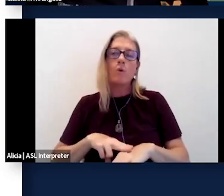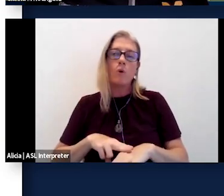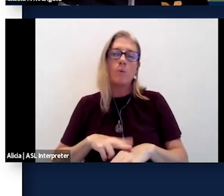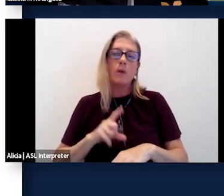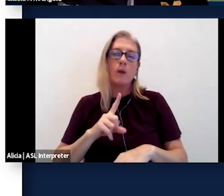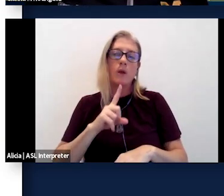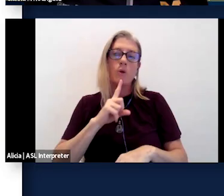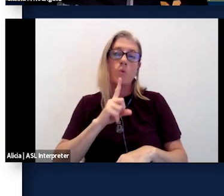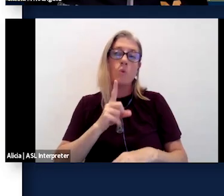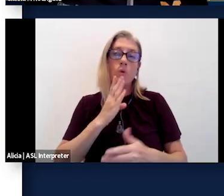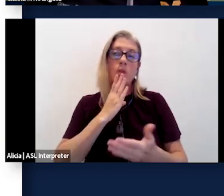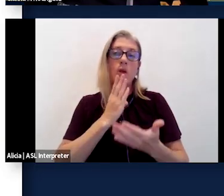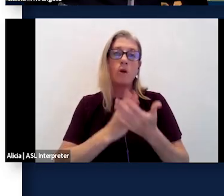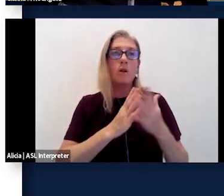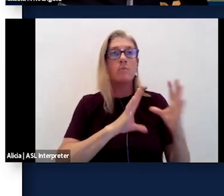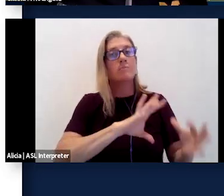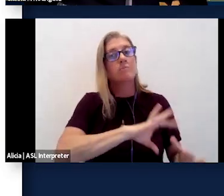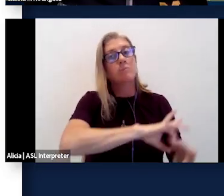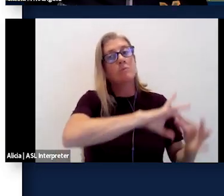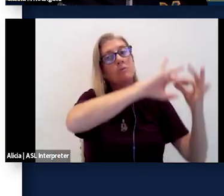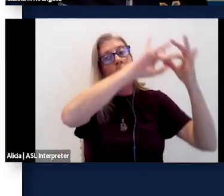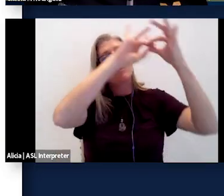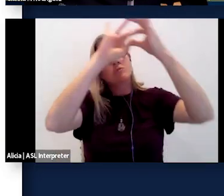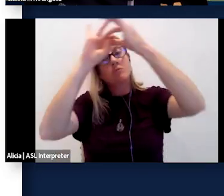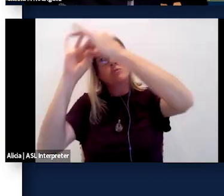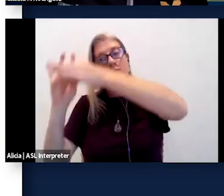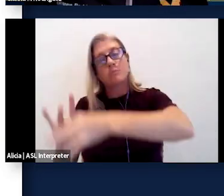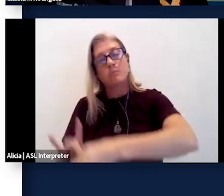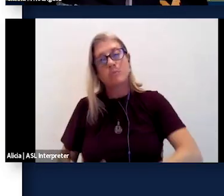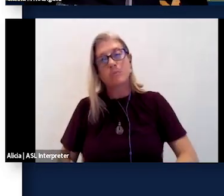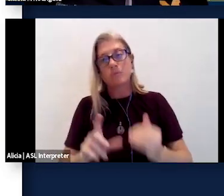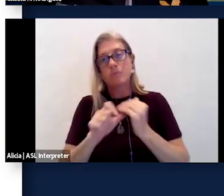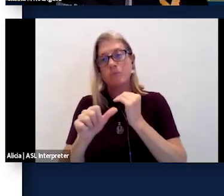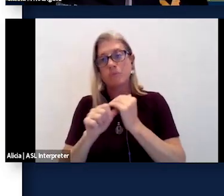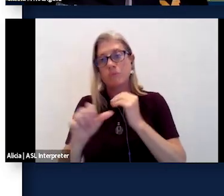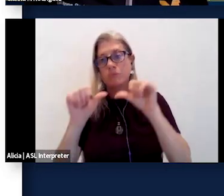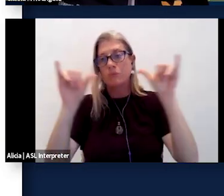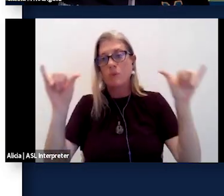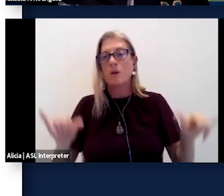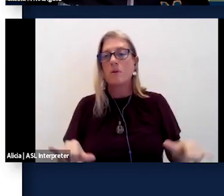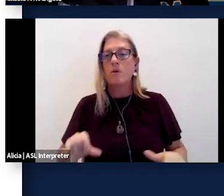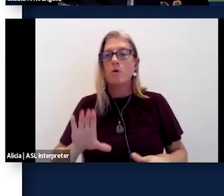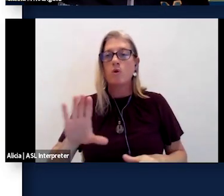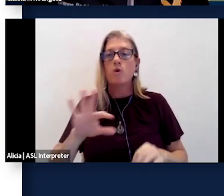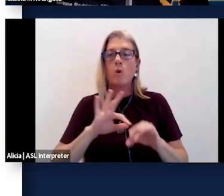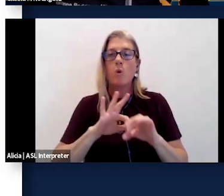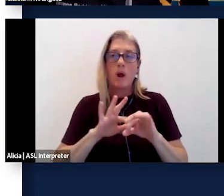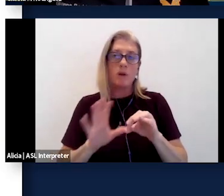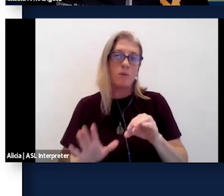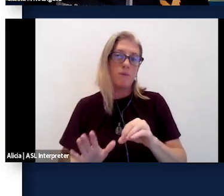good coordinated defecation function where your rectum is